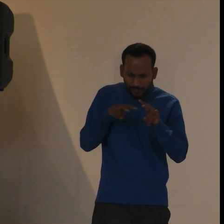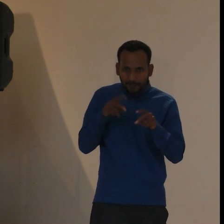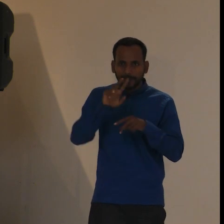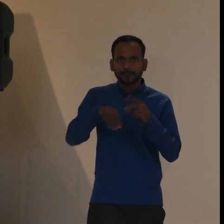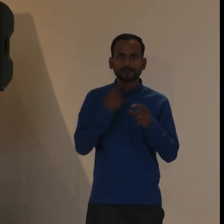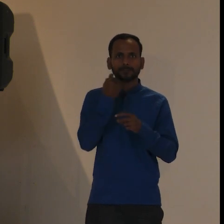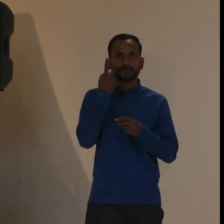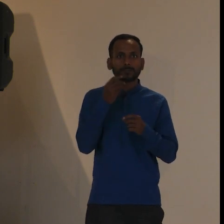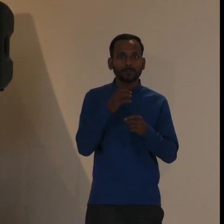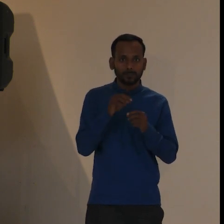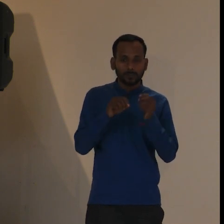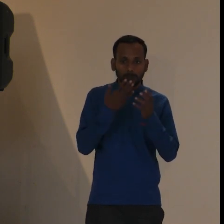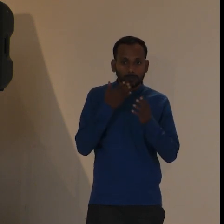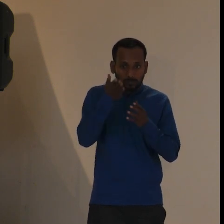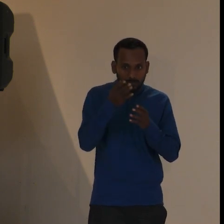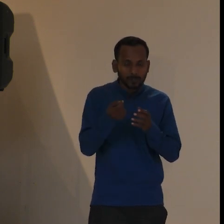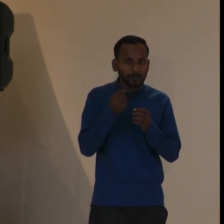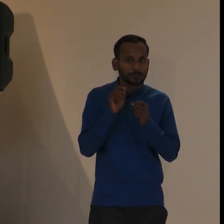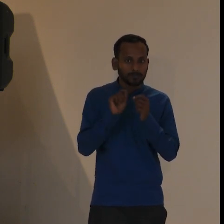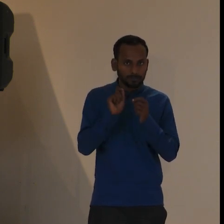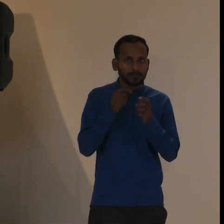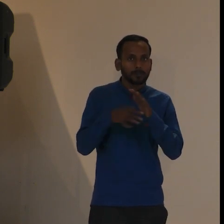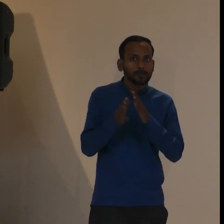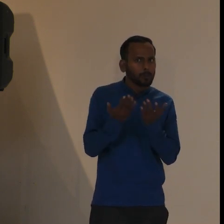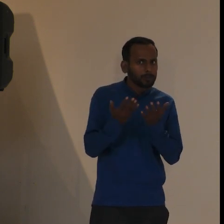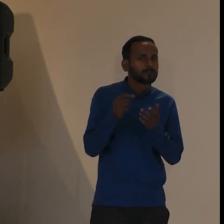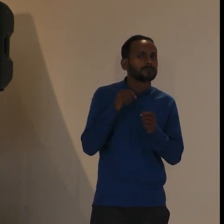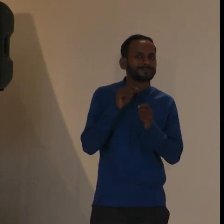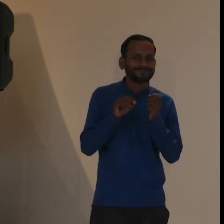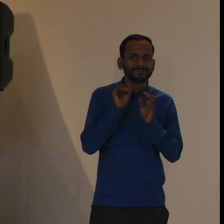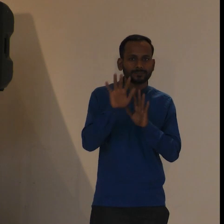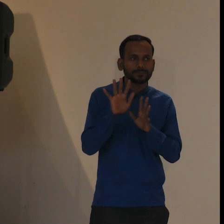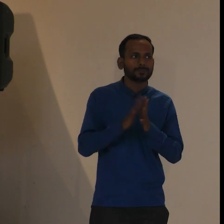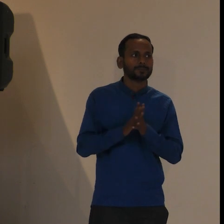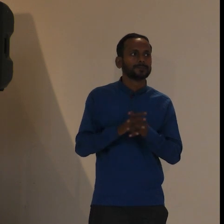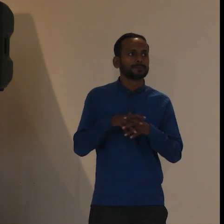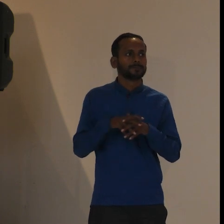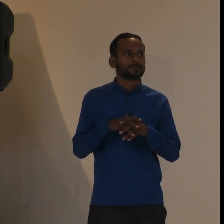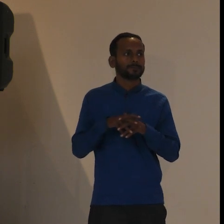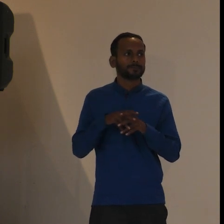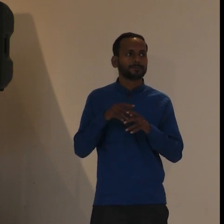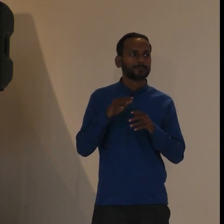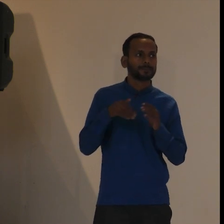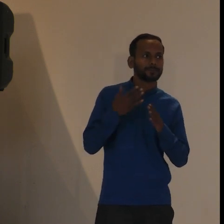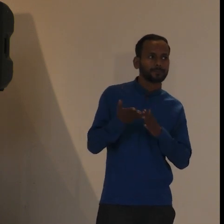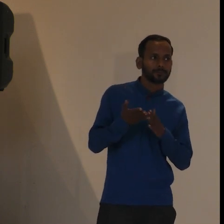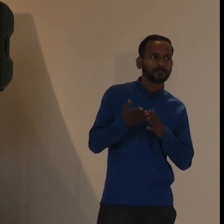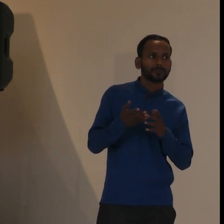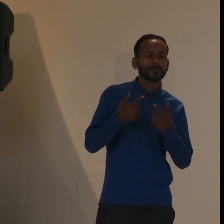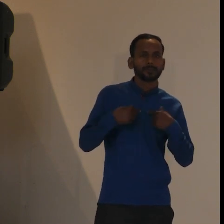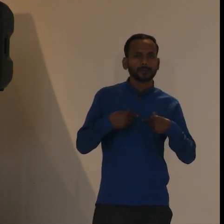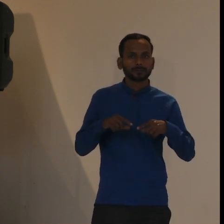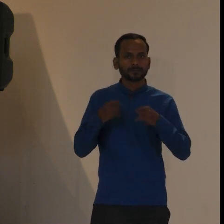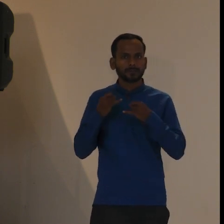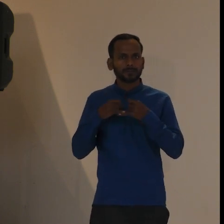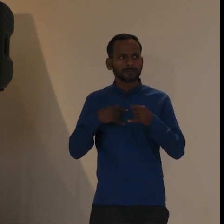how the medicine would work on the body, and two more esoteric concepts about what they gave them, like, sacrifice a lamb